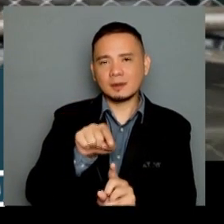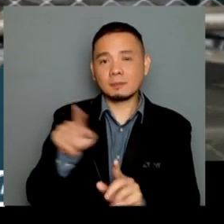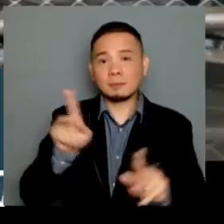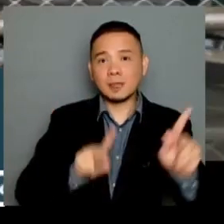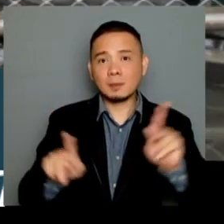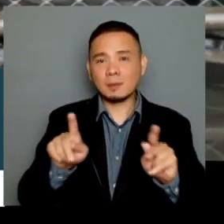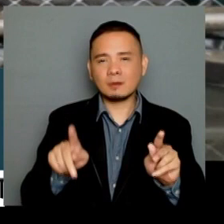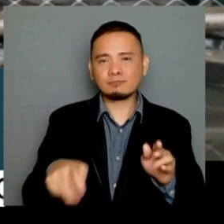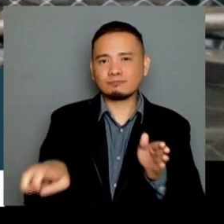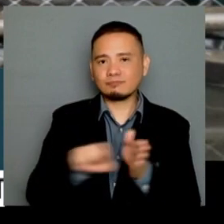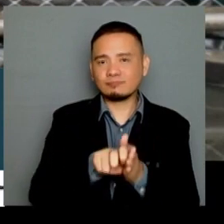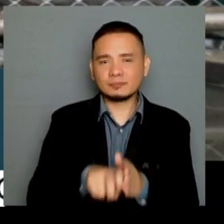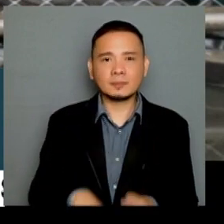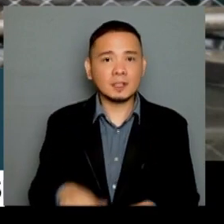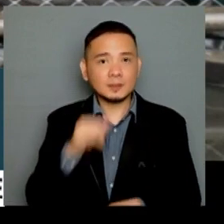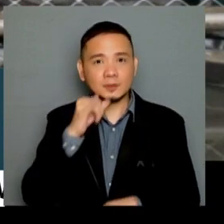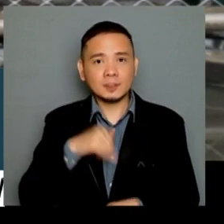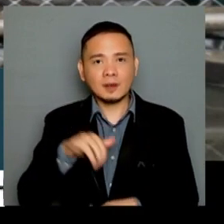while yesterday it reached